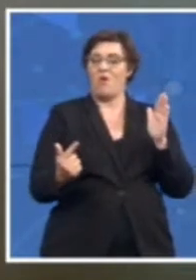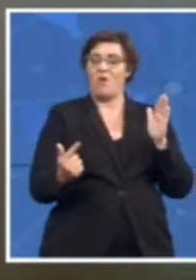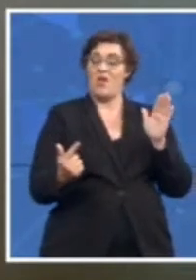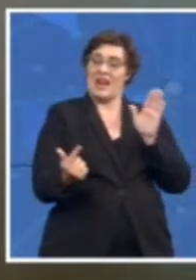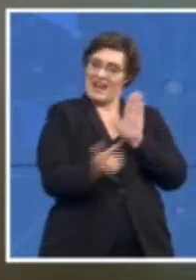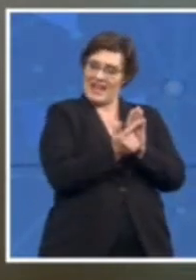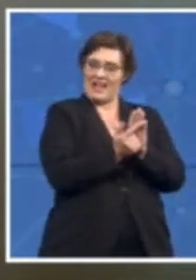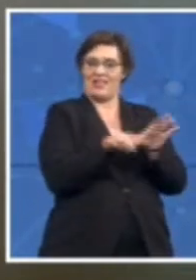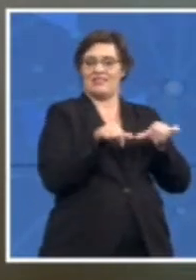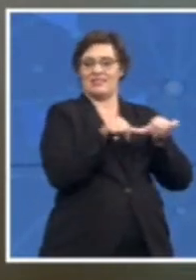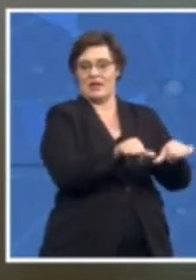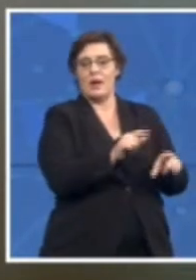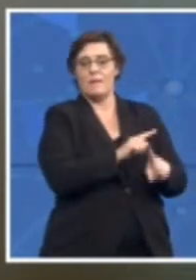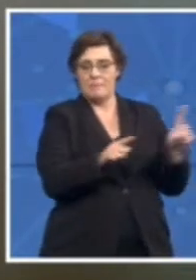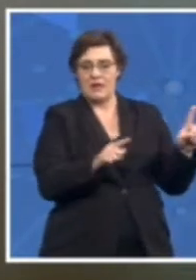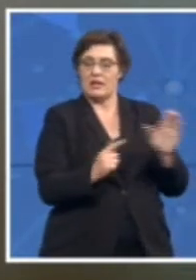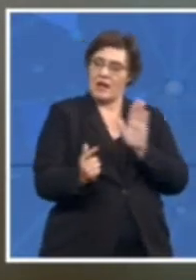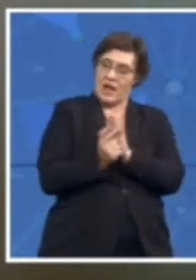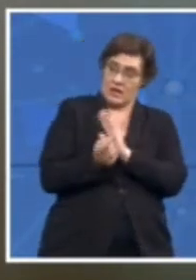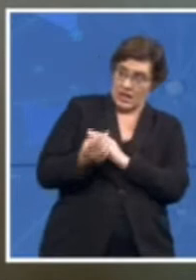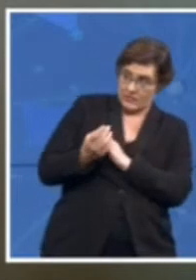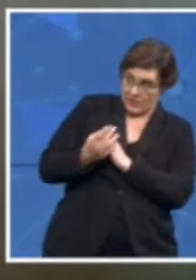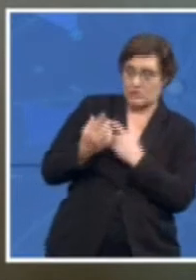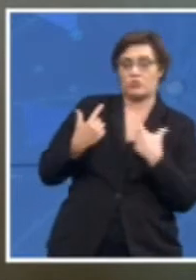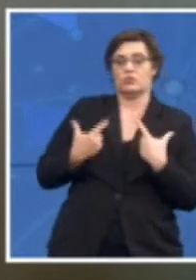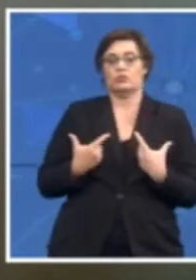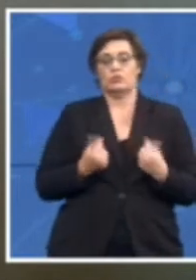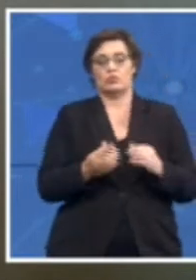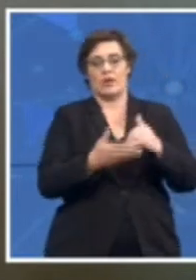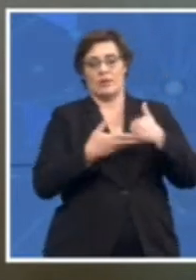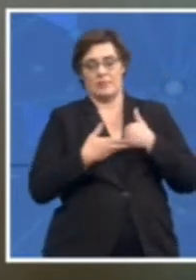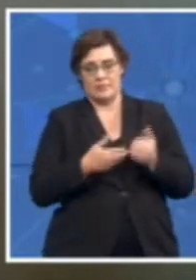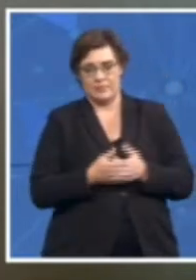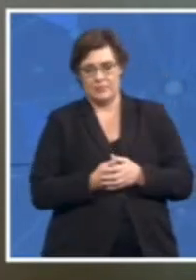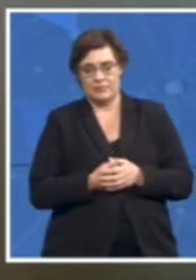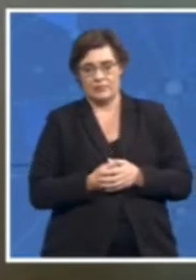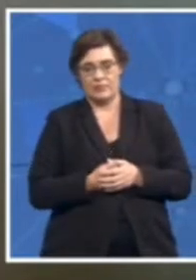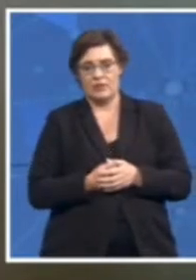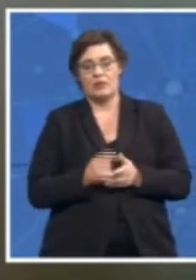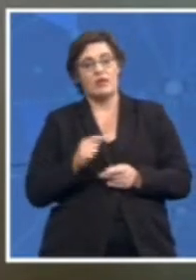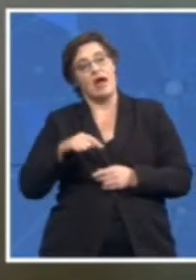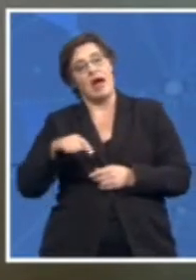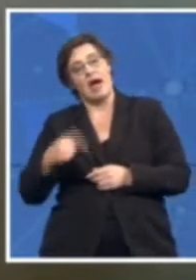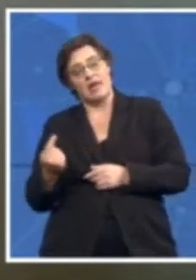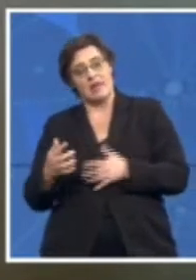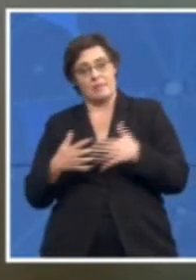advice to help us. The other matter that we